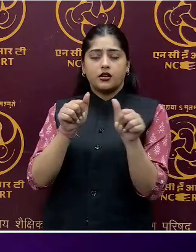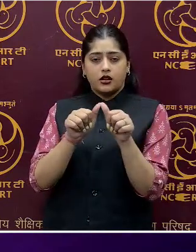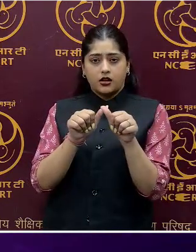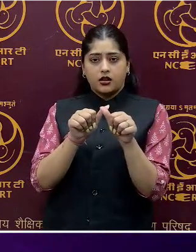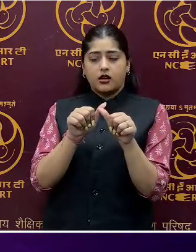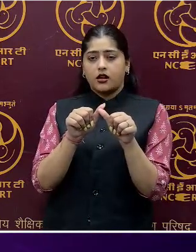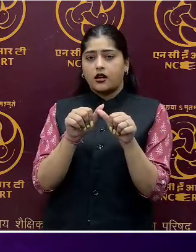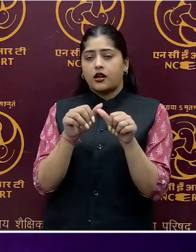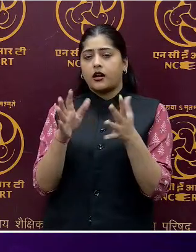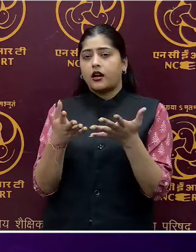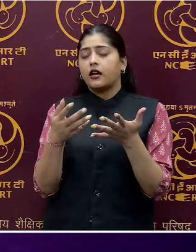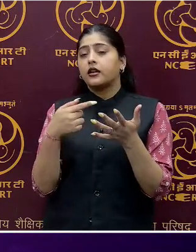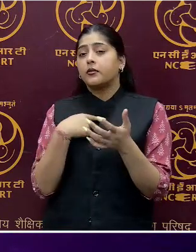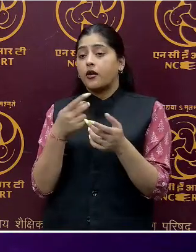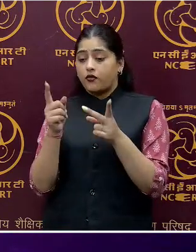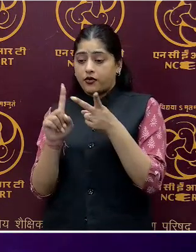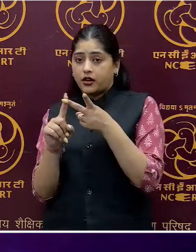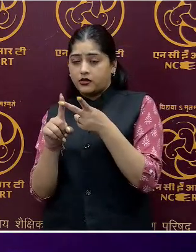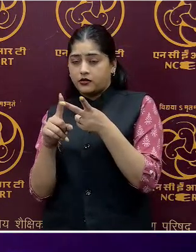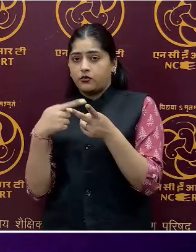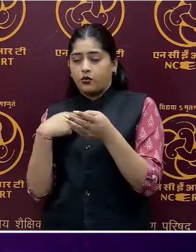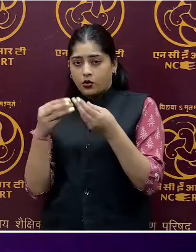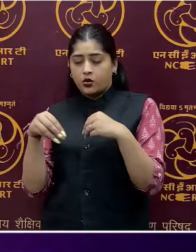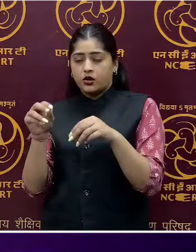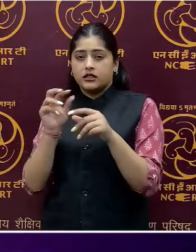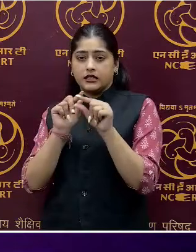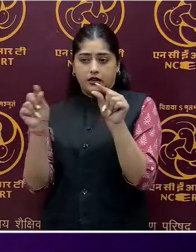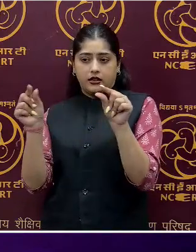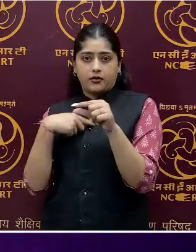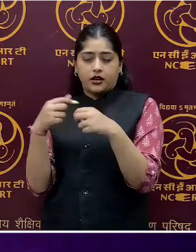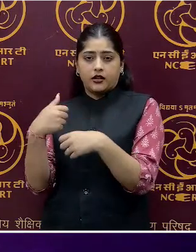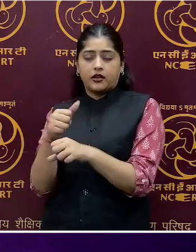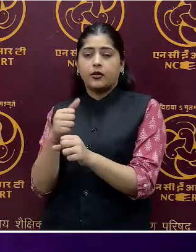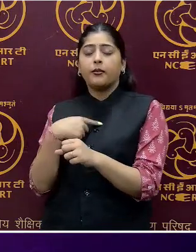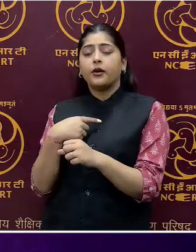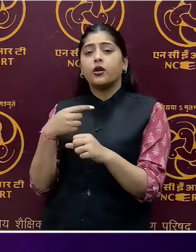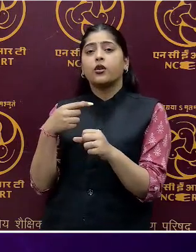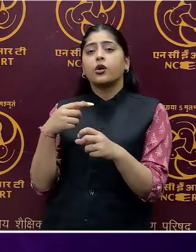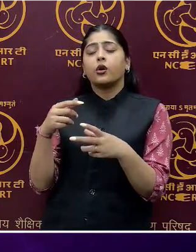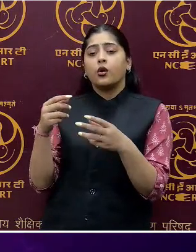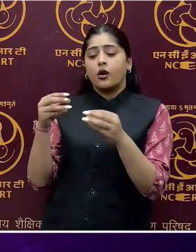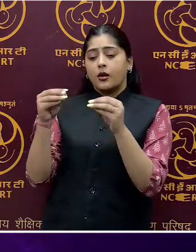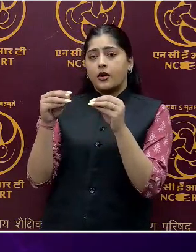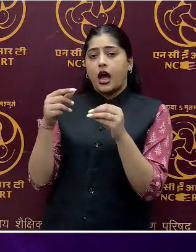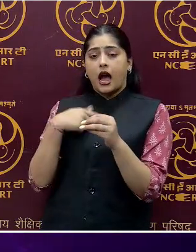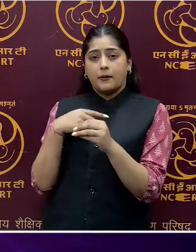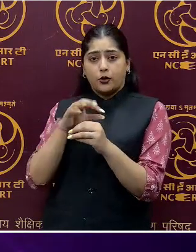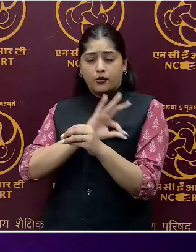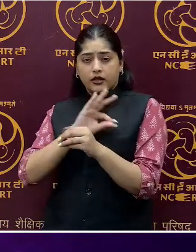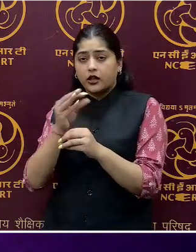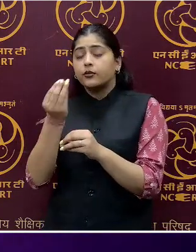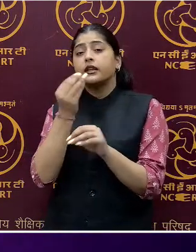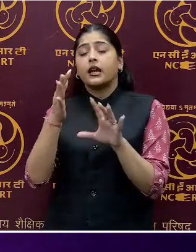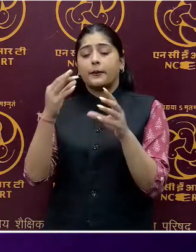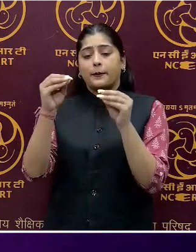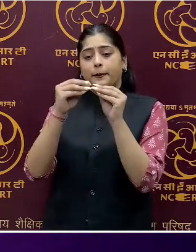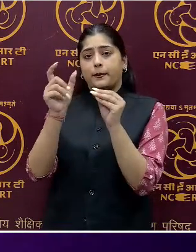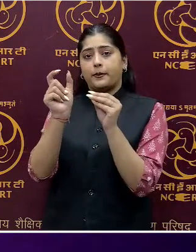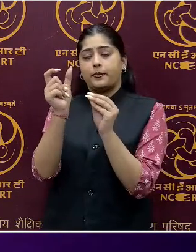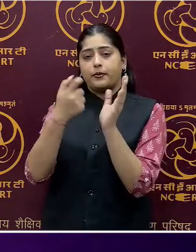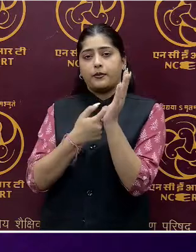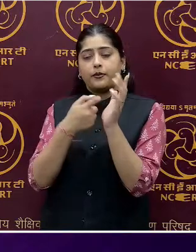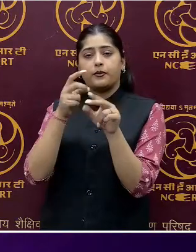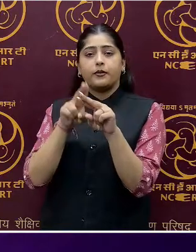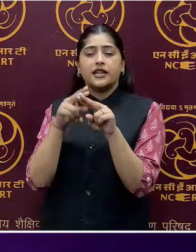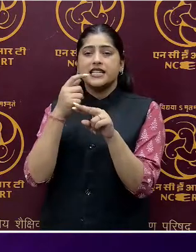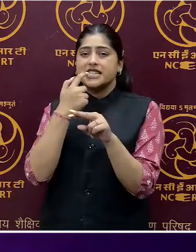sentence is that I'm saying is I like to eat barfi. So what I can say, ma'am, if I